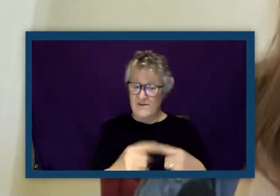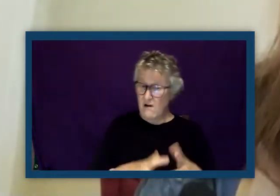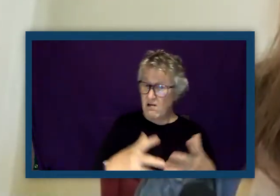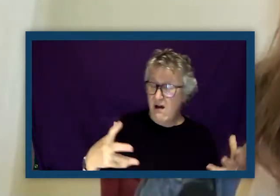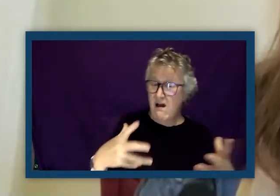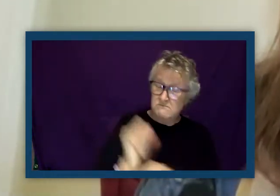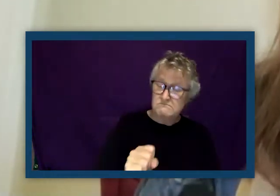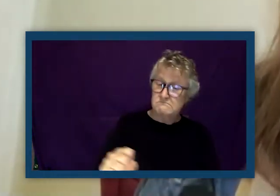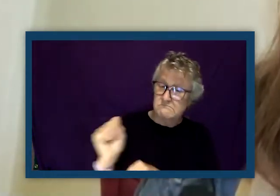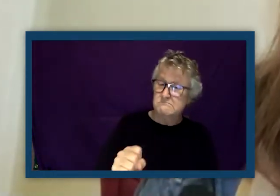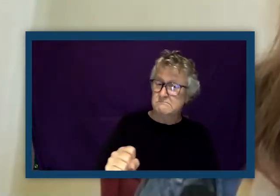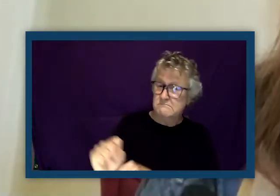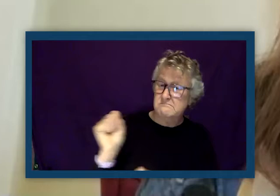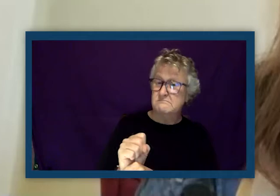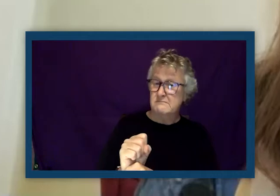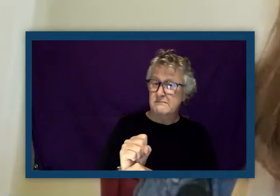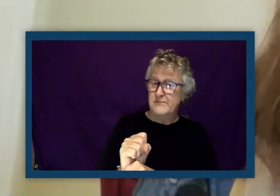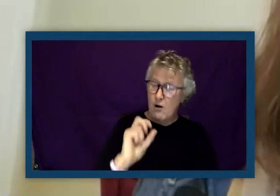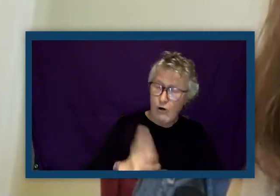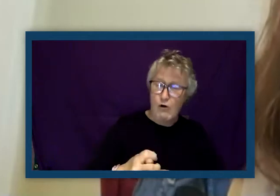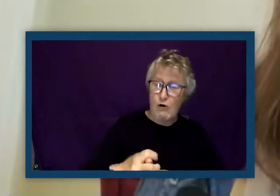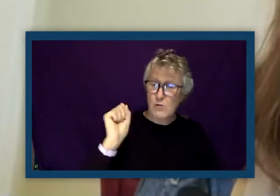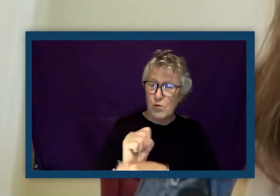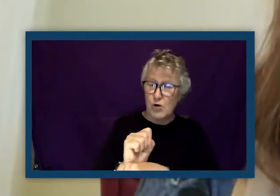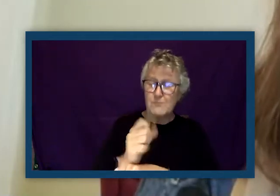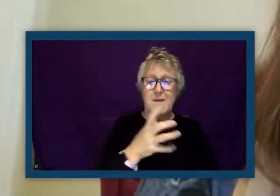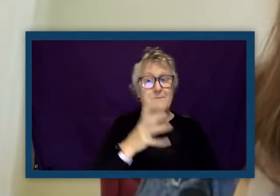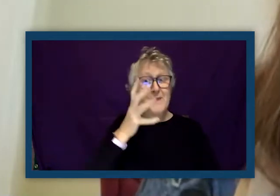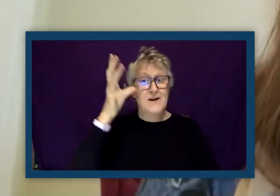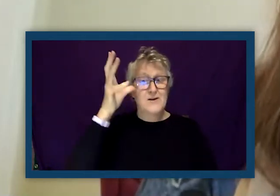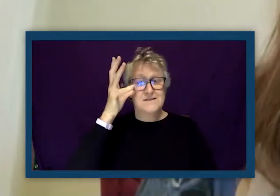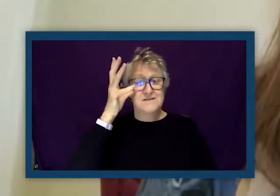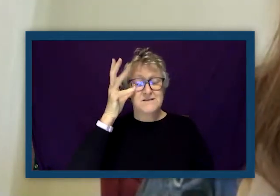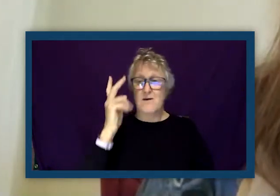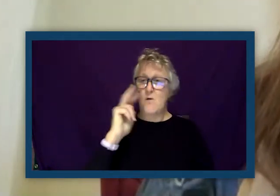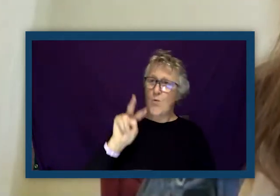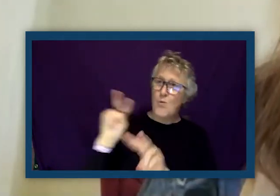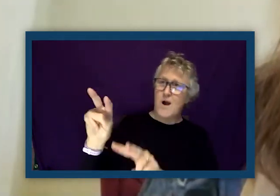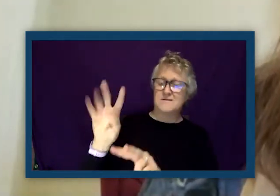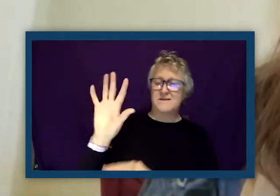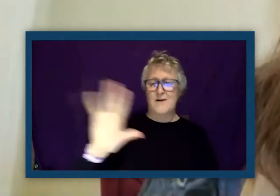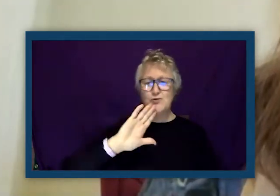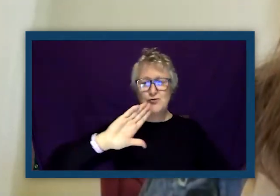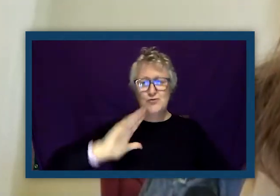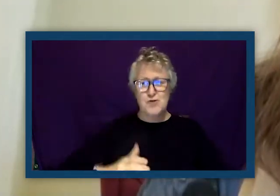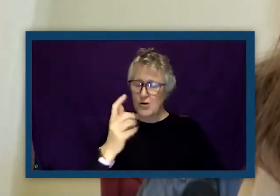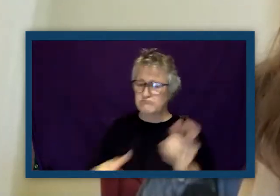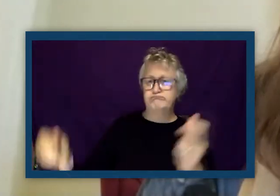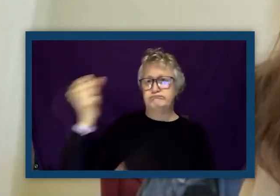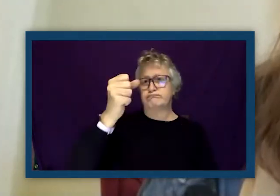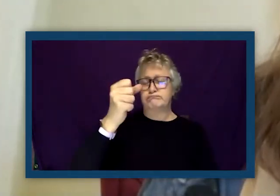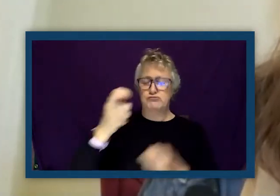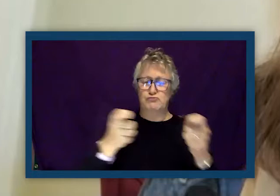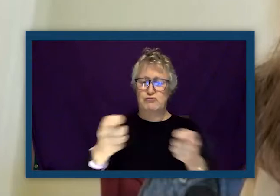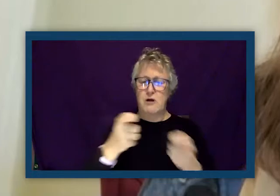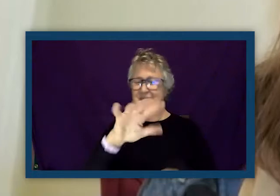my parents are able to see their daughter become and serve as the CFO of the 5th largest economy in the world, as your